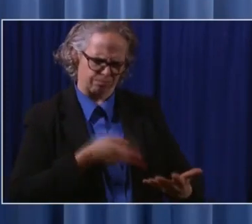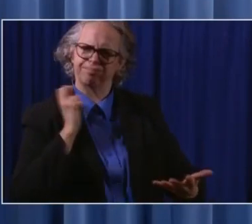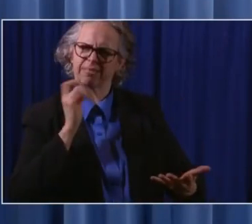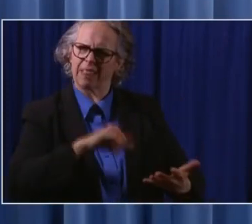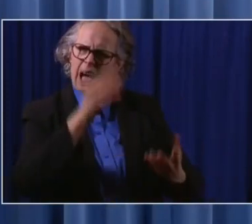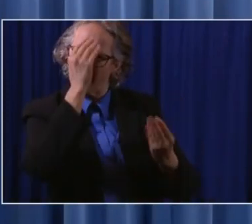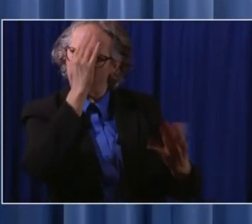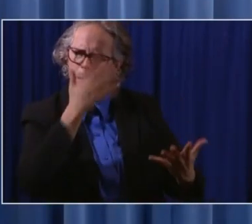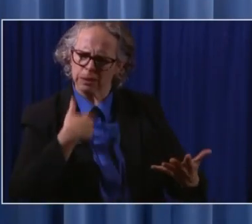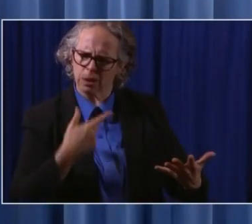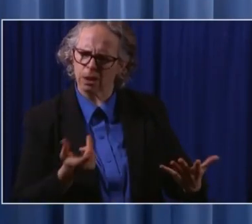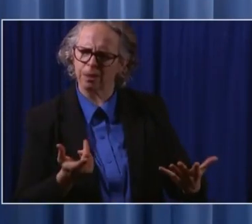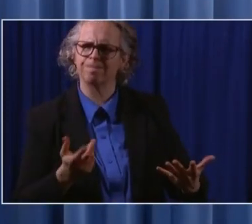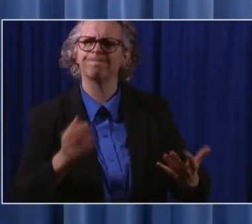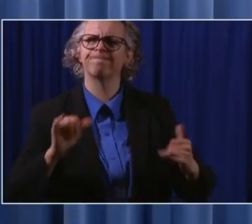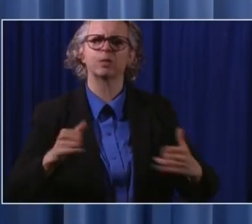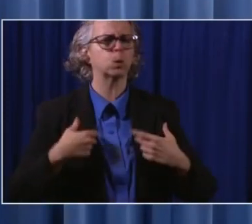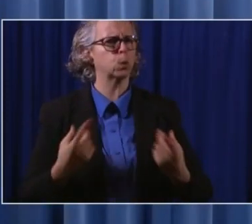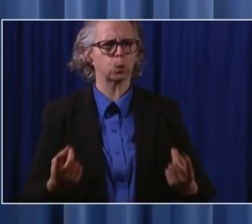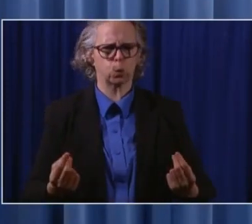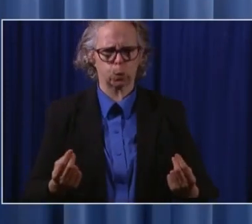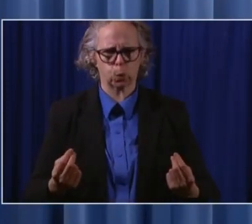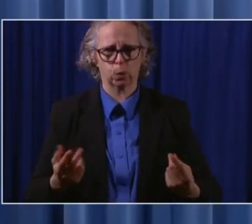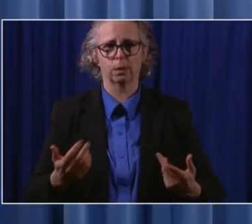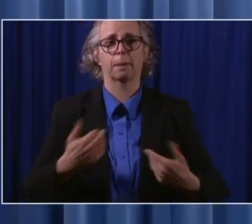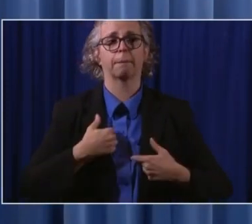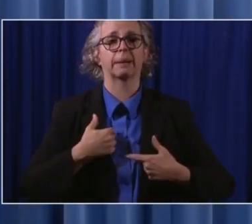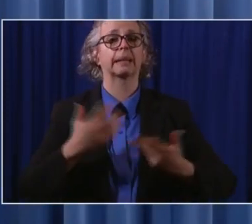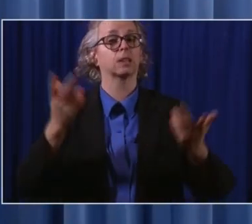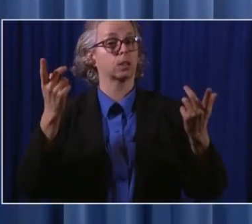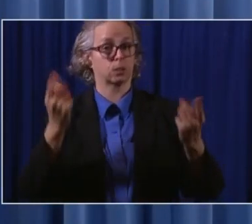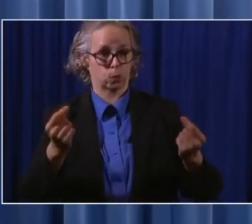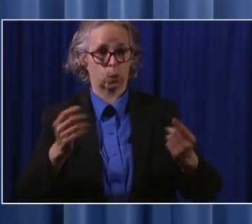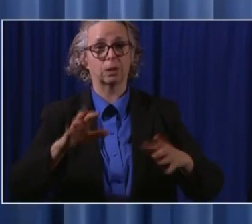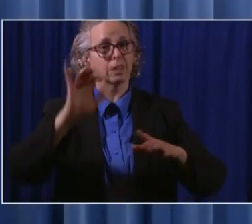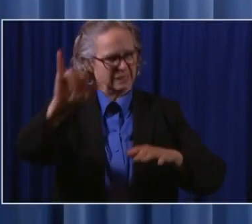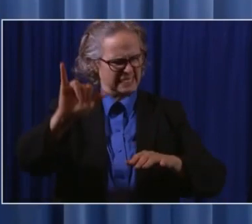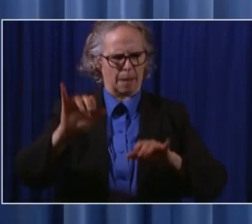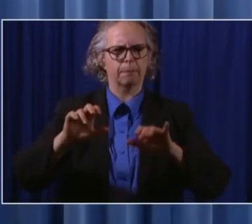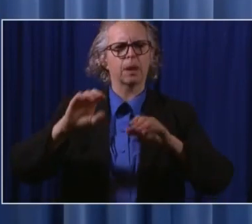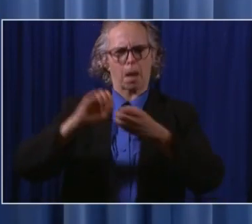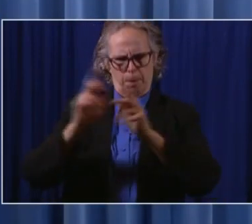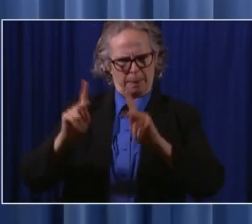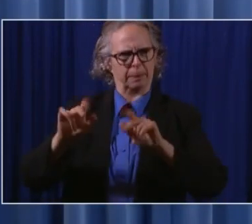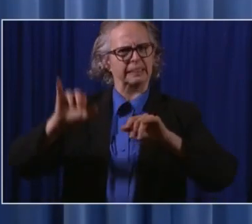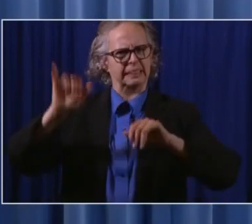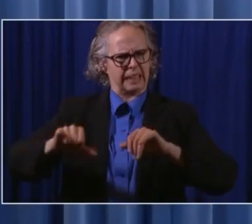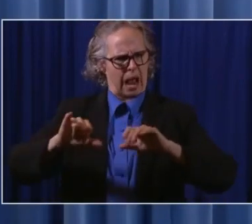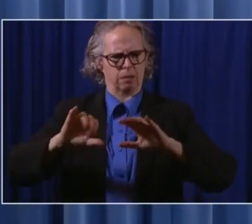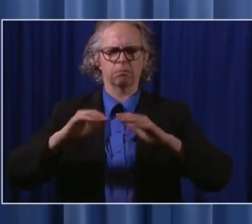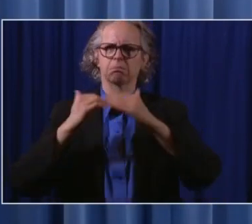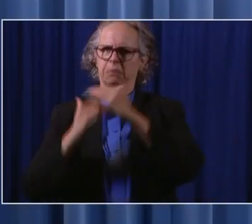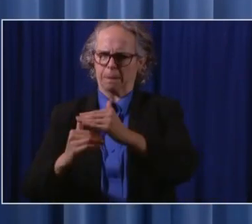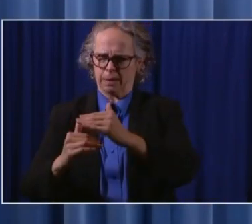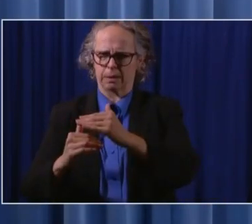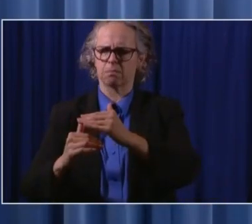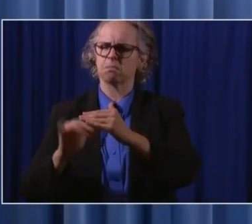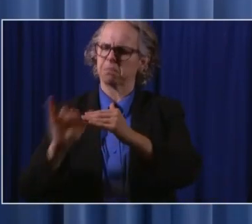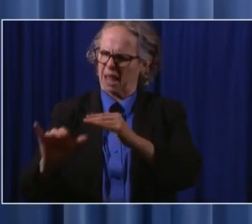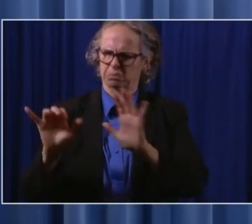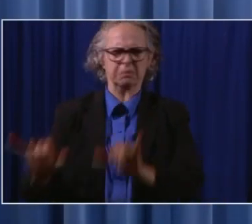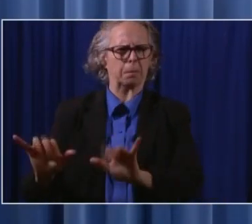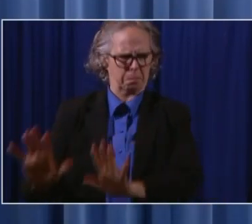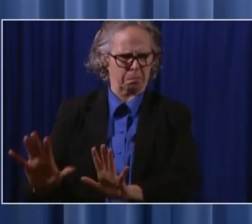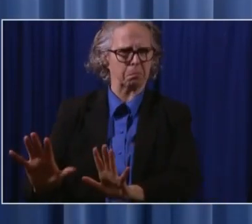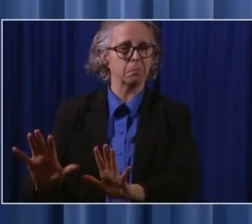at 10-person. A 10-person order. We have never deviated from that. Let